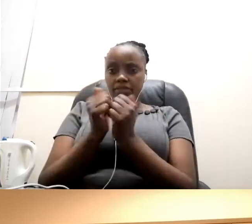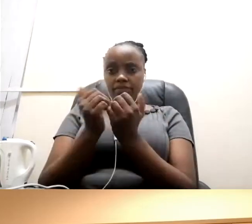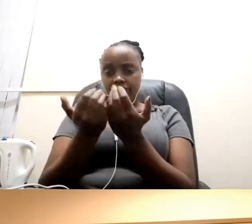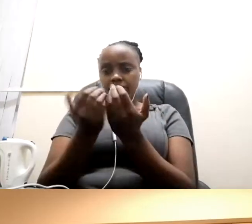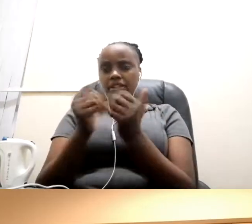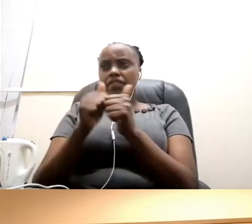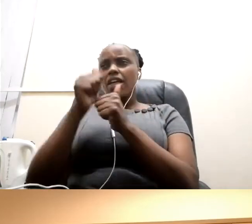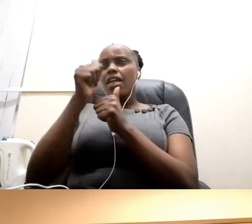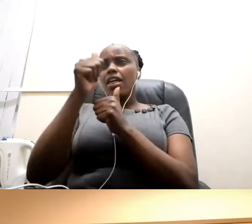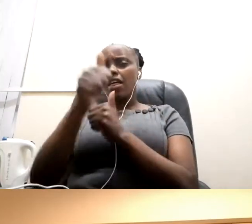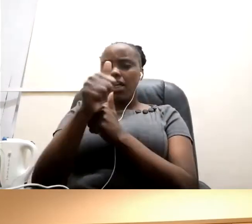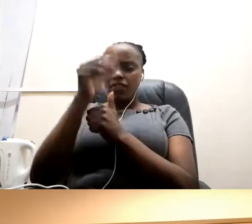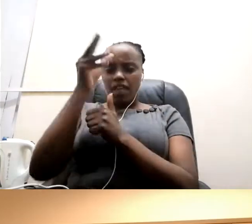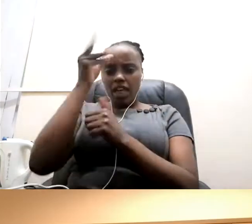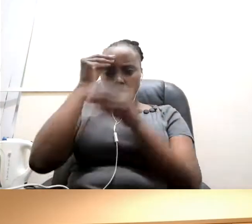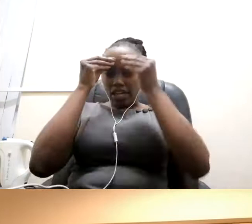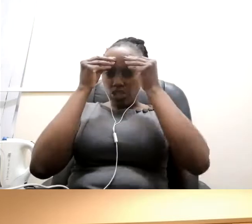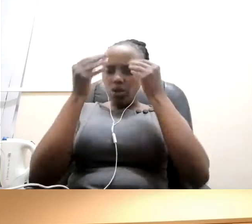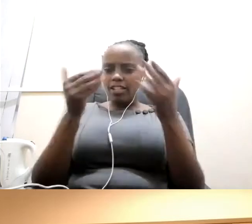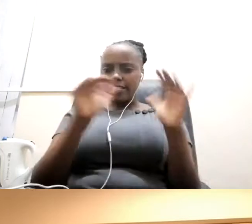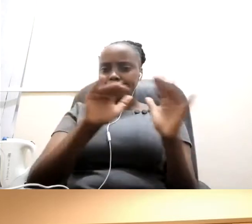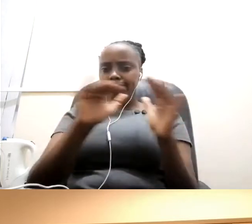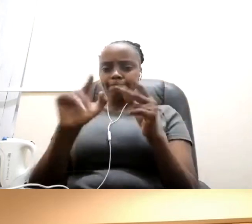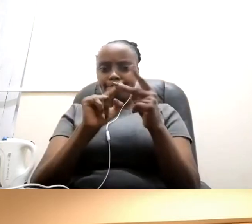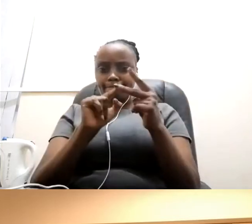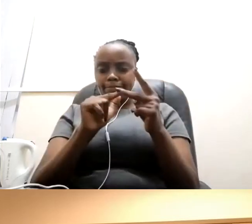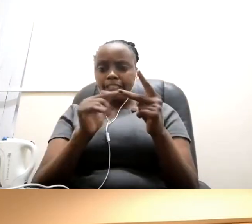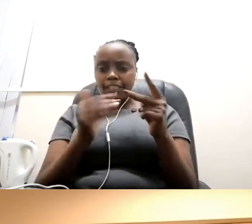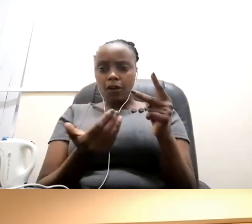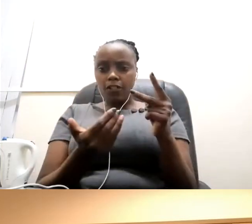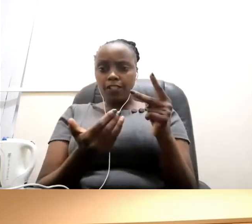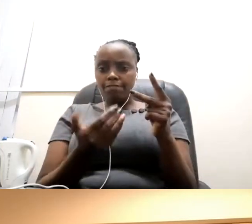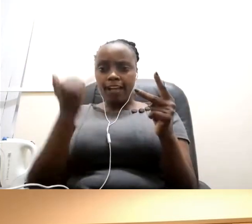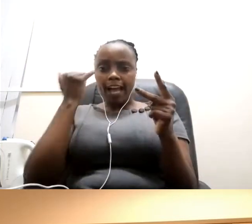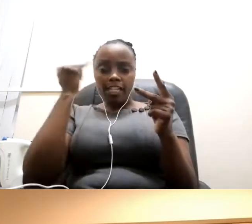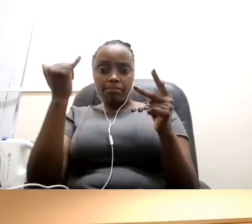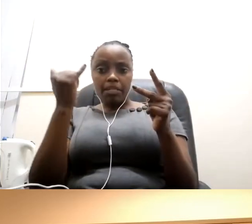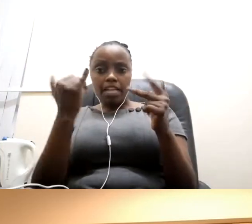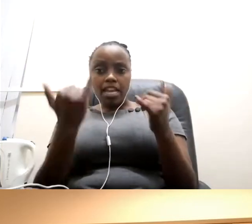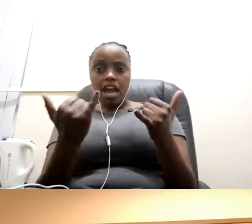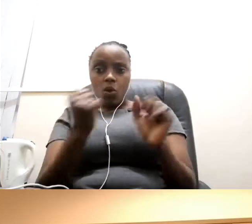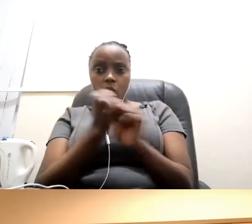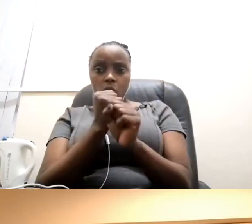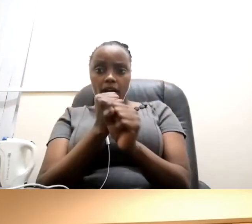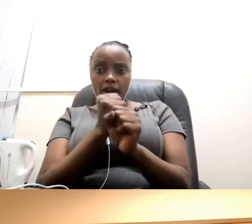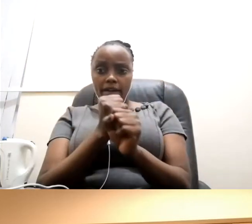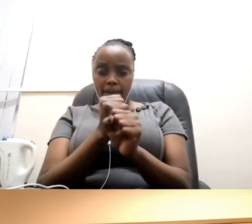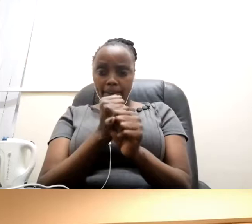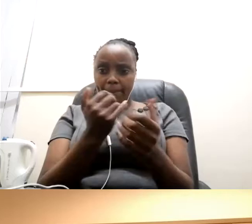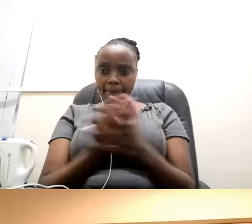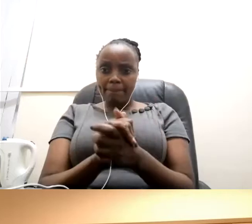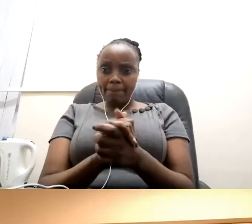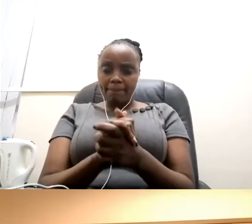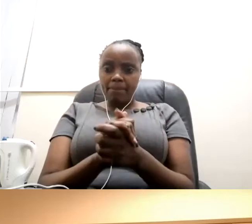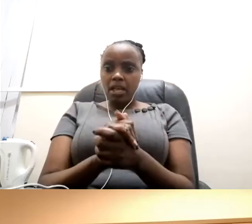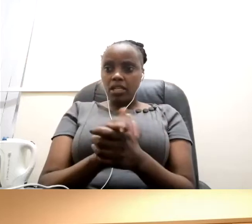education. The second aspect, currently we are working about smart cities